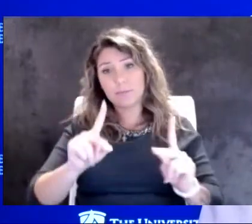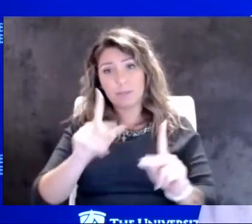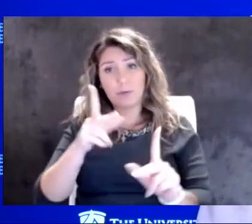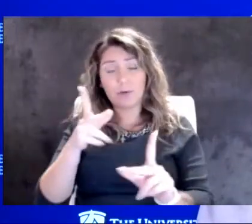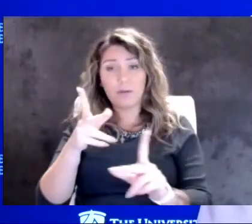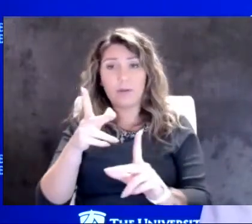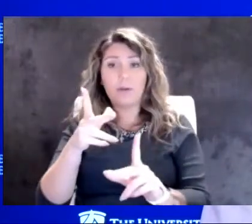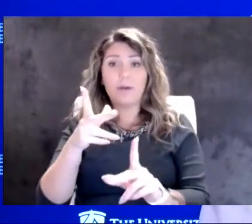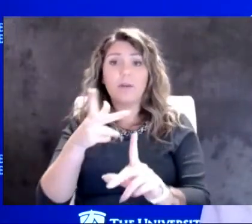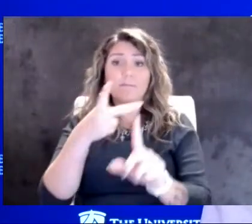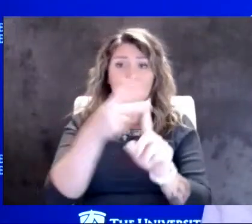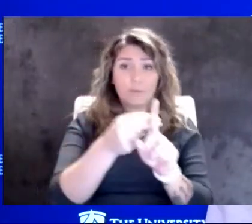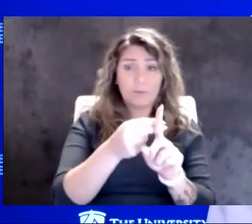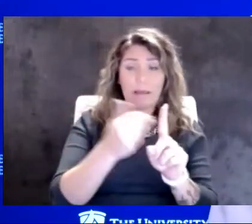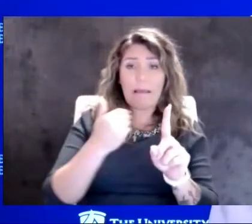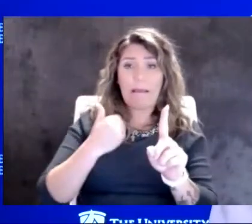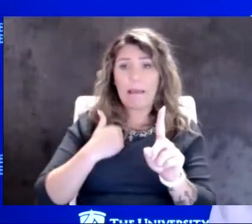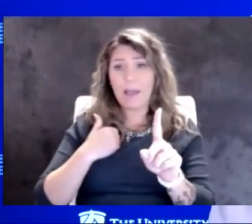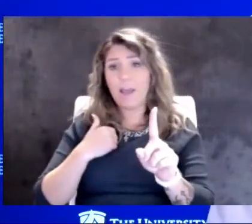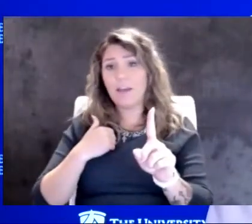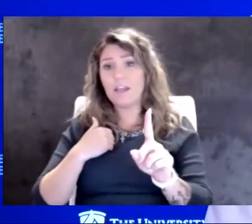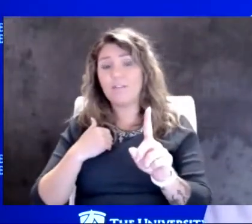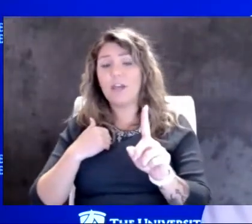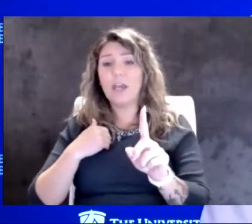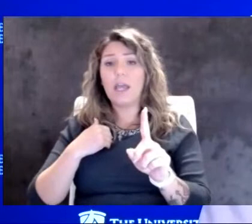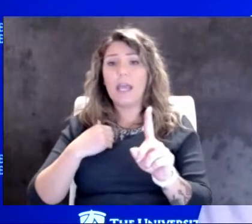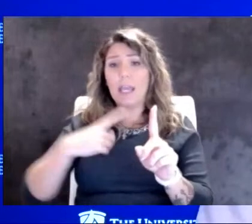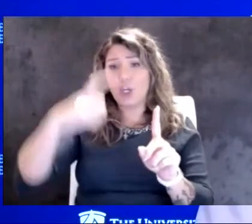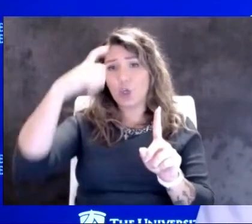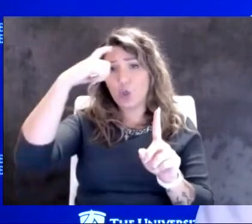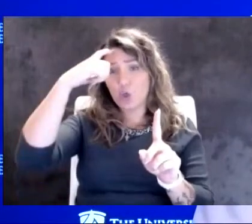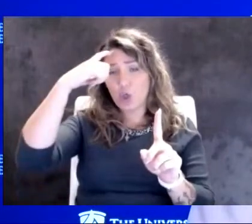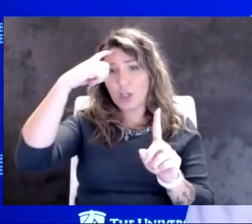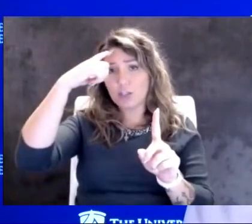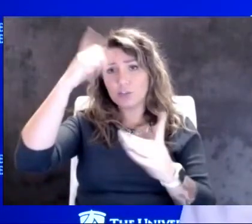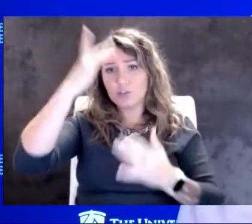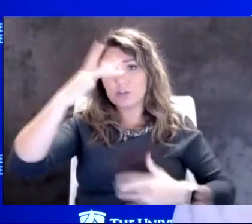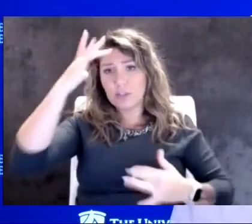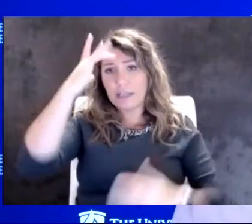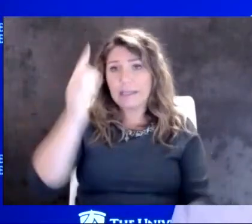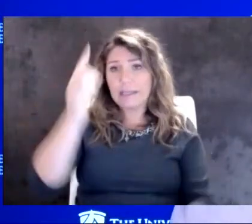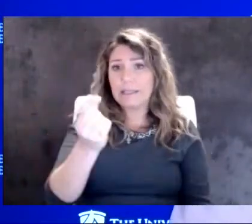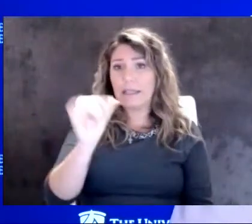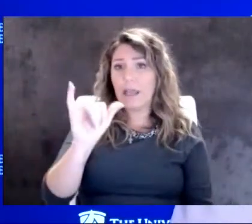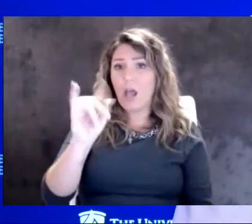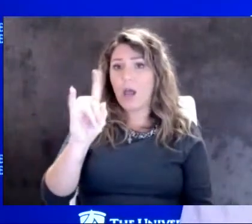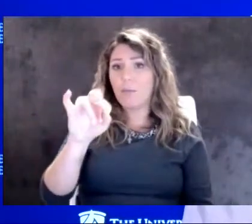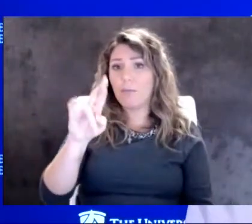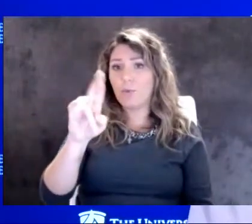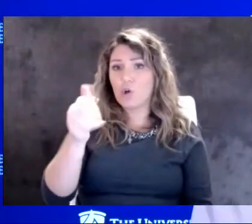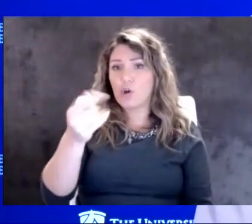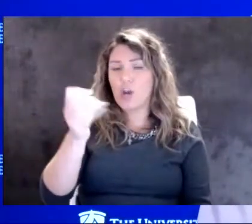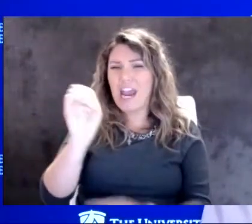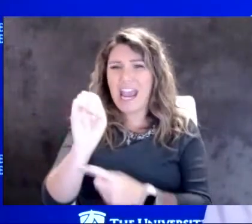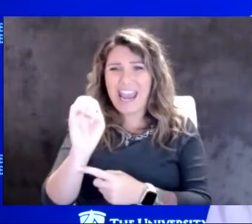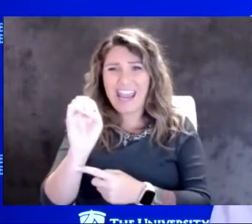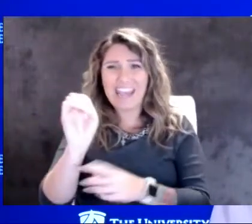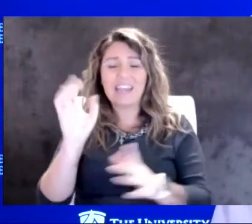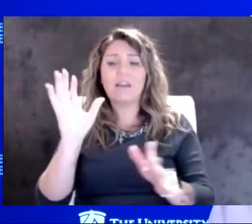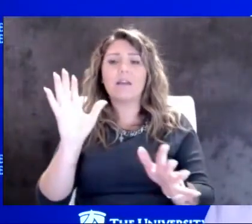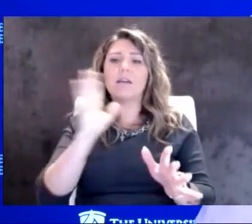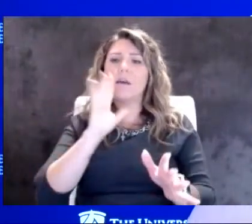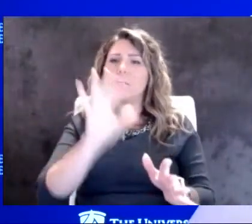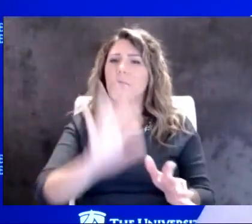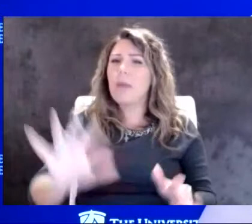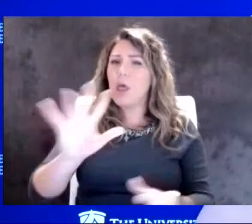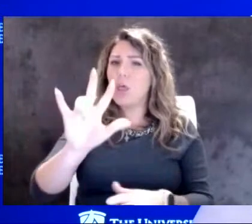that that transient neurological disease, Guillain-Barré, at an excess of about 38